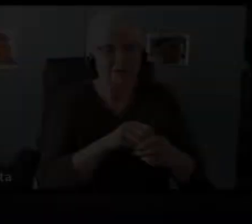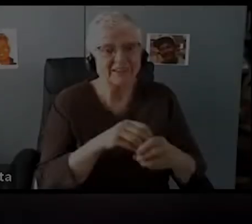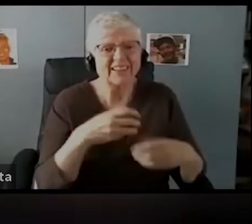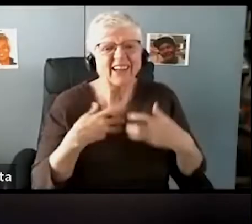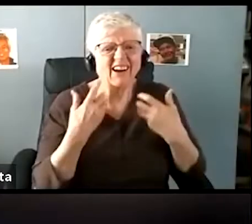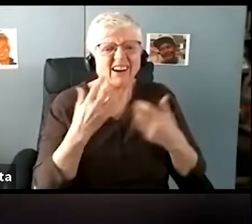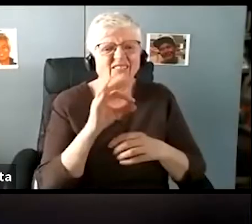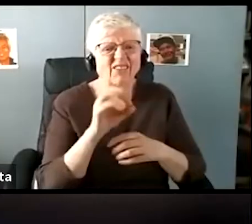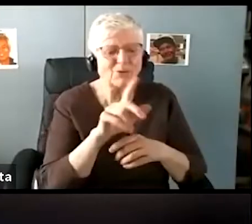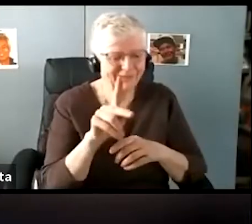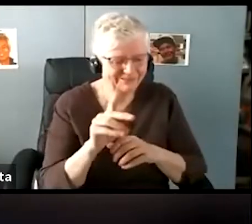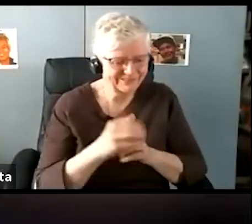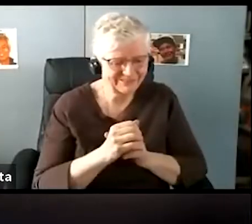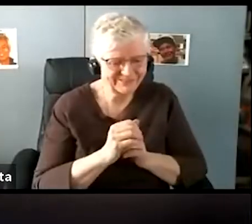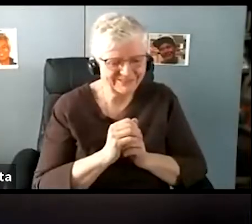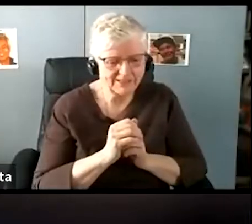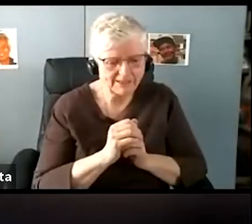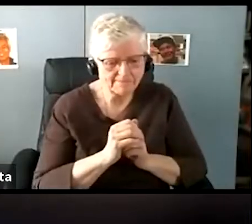Um,